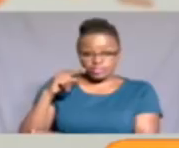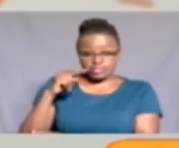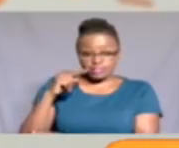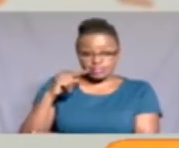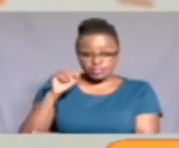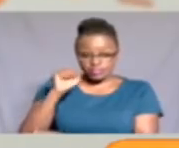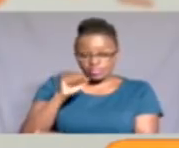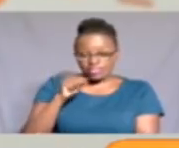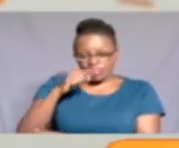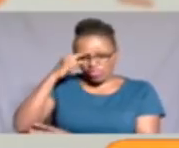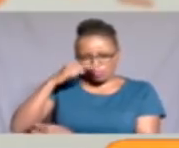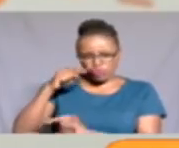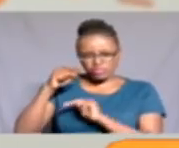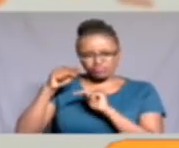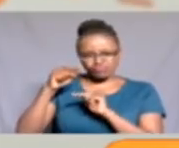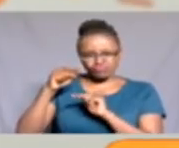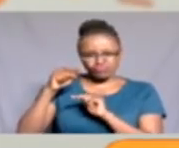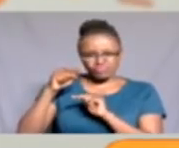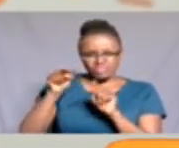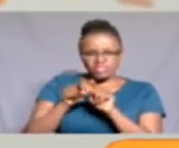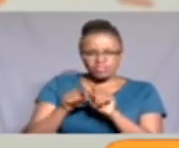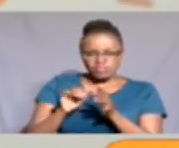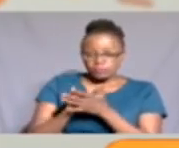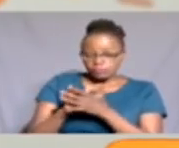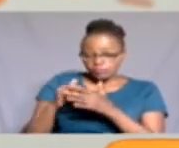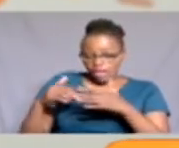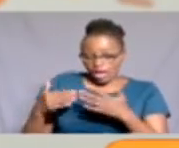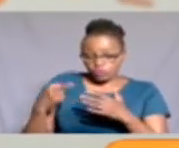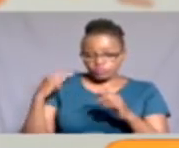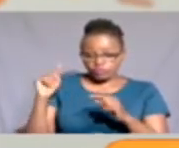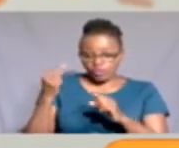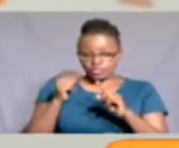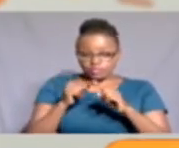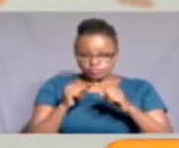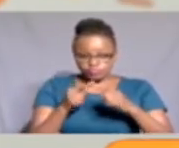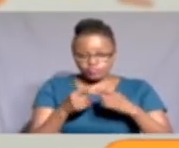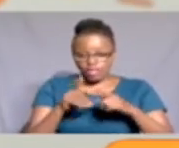Yeah, and the policies in the following aspects: first, regulation.